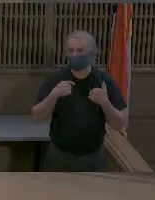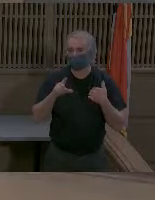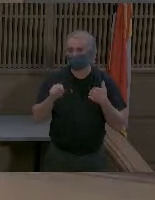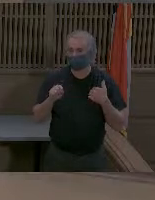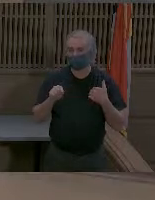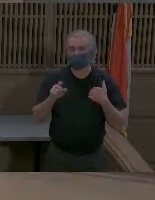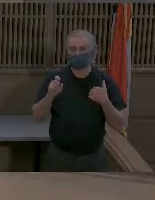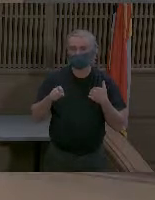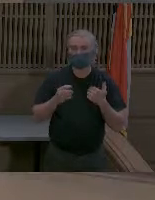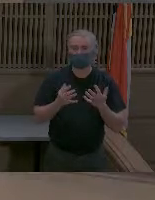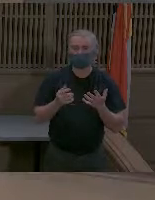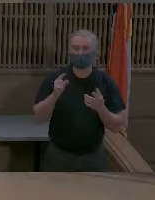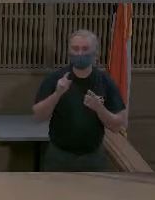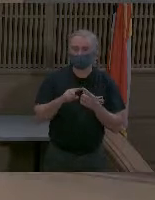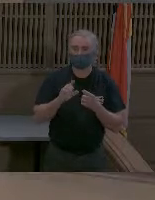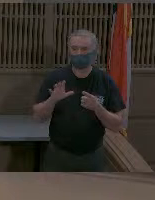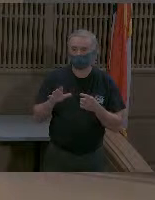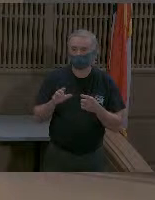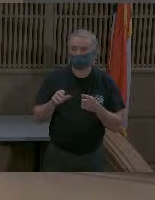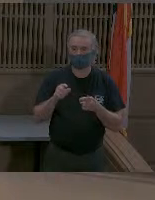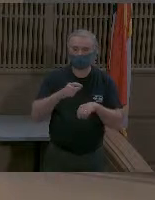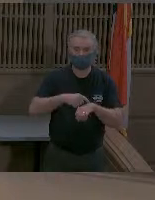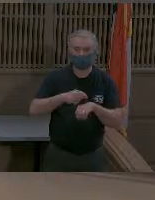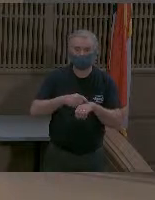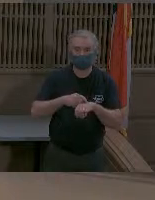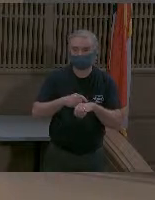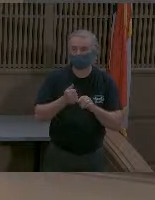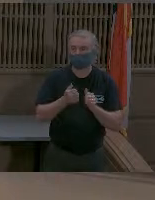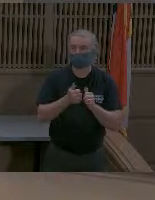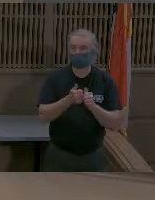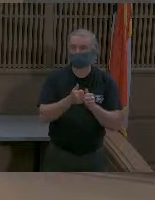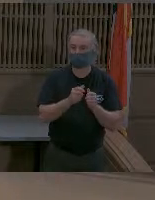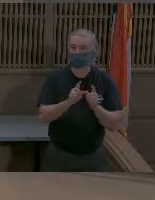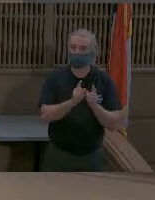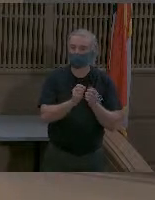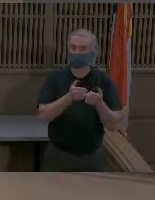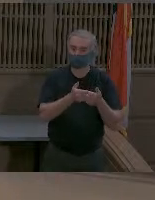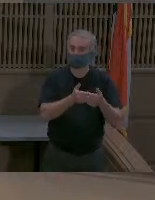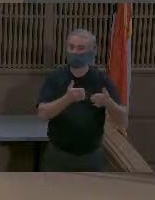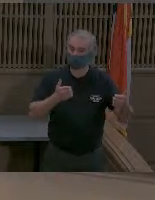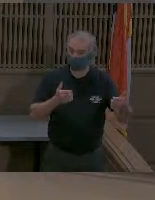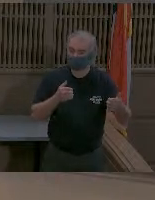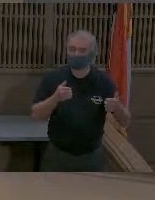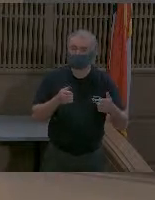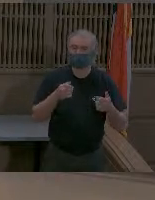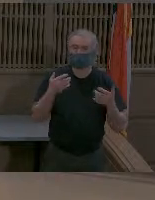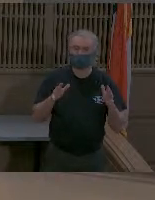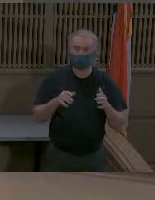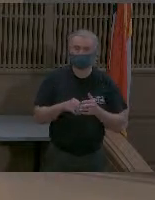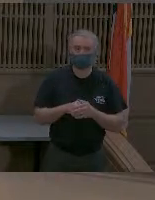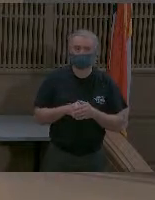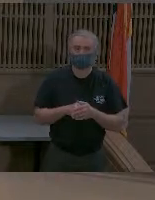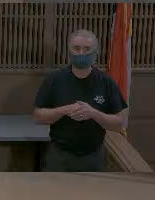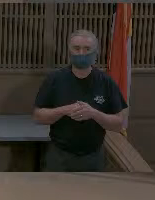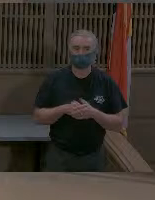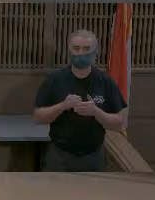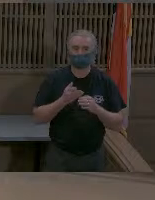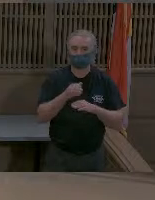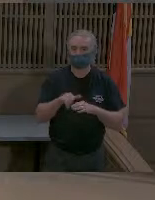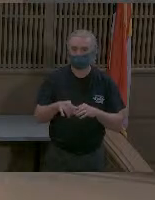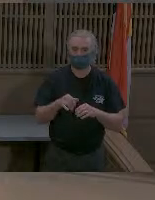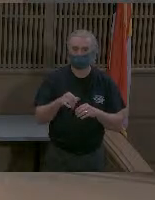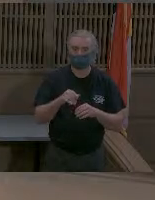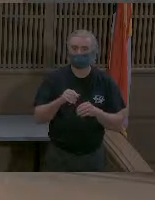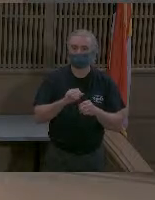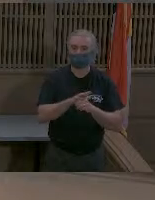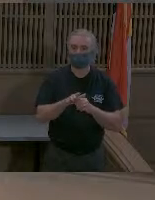wait until your isolation period is over. At that point, it would be okay for a COVID survivor to